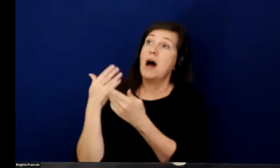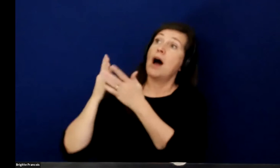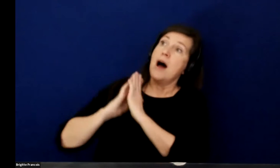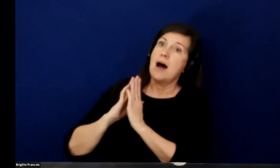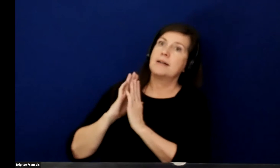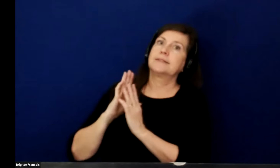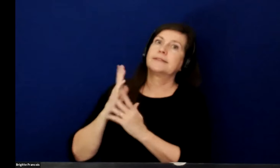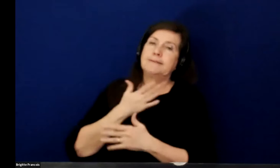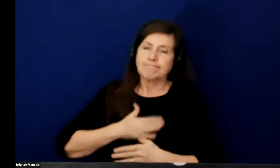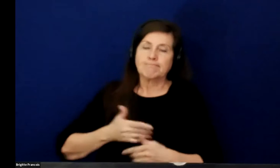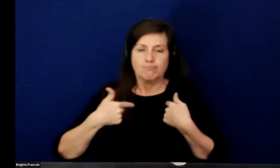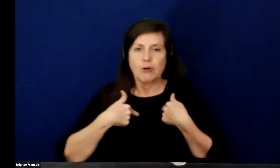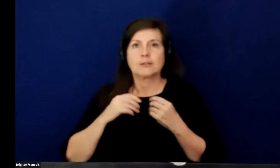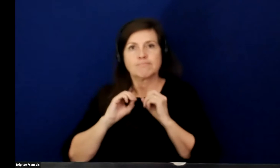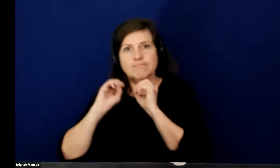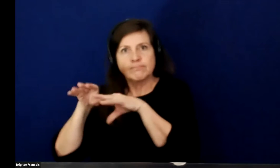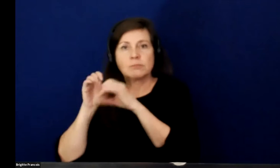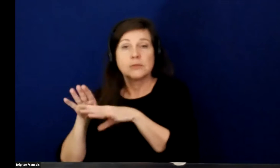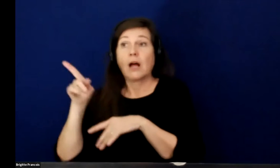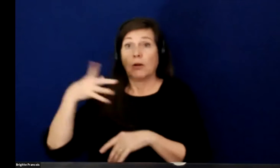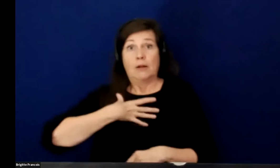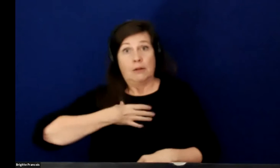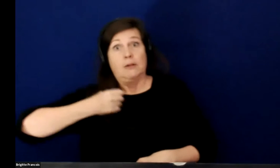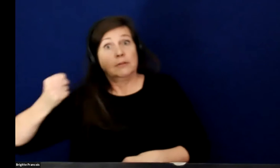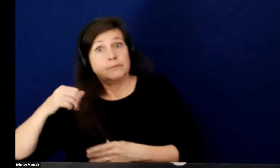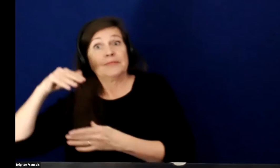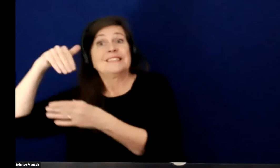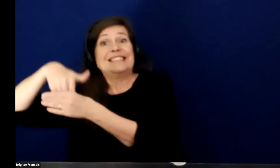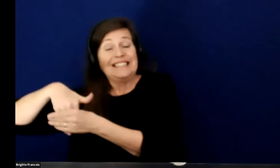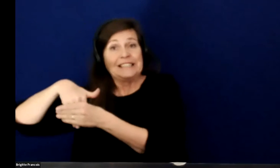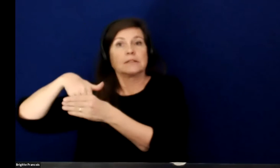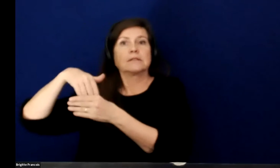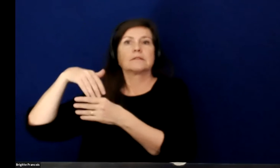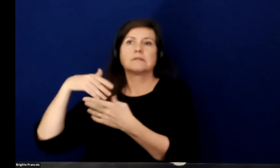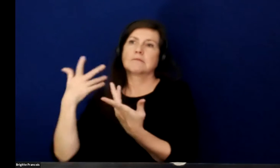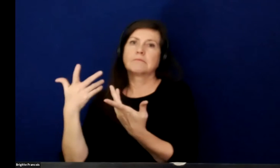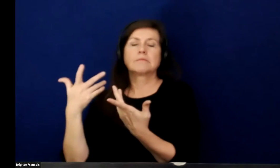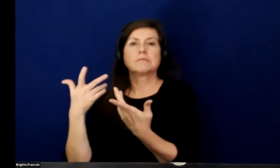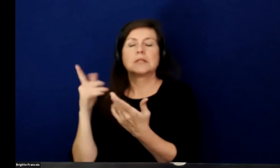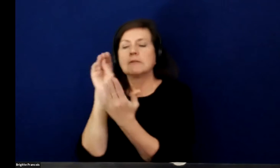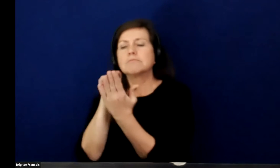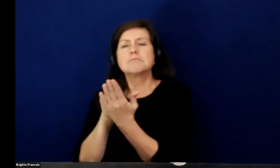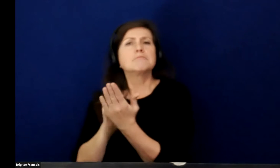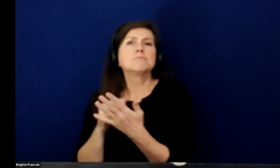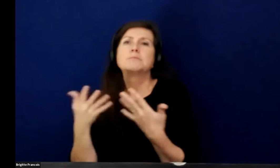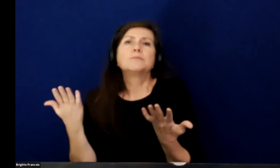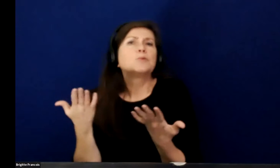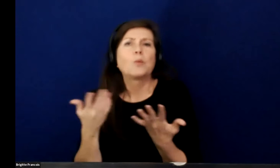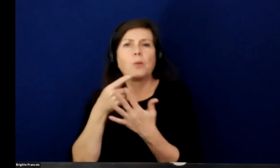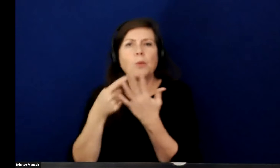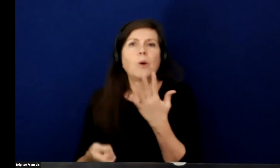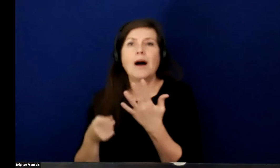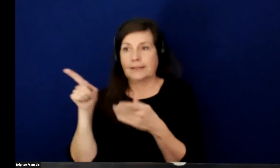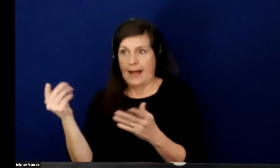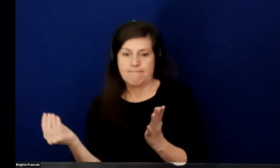I appreciated was when they brought us in to be part of putting down the requirement for the public